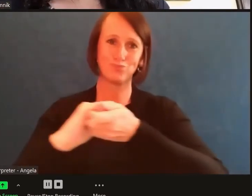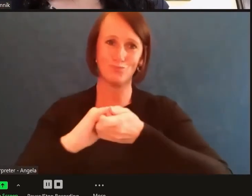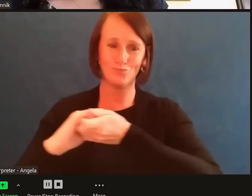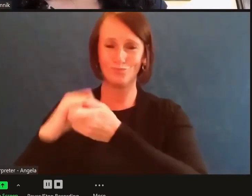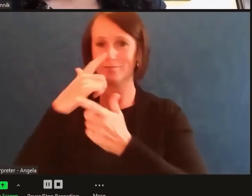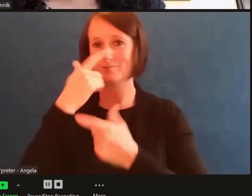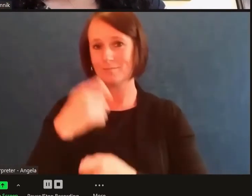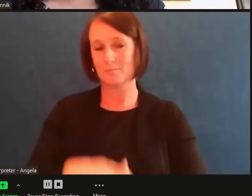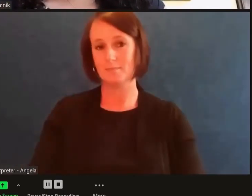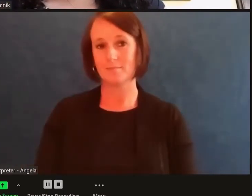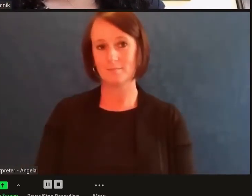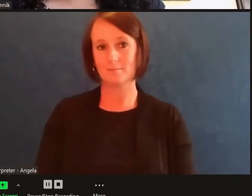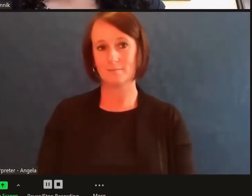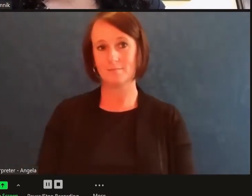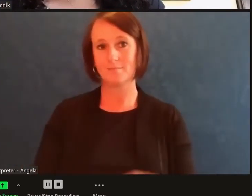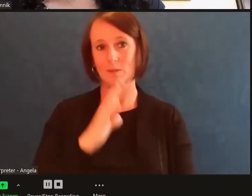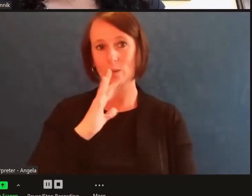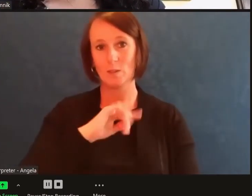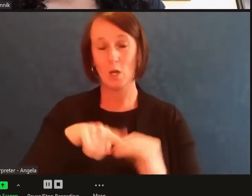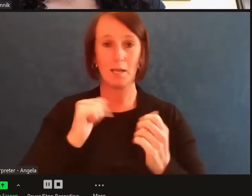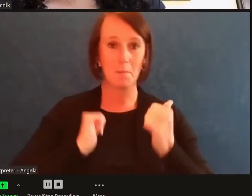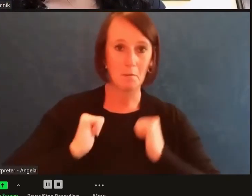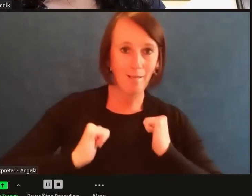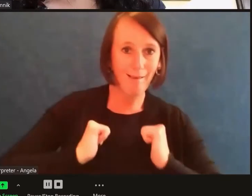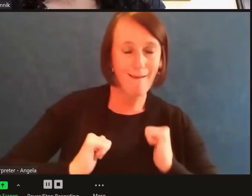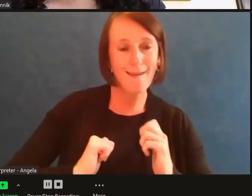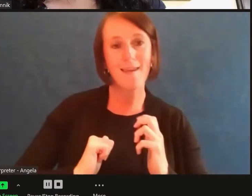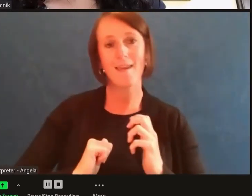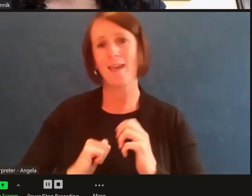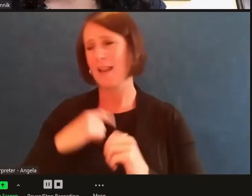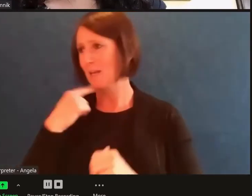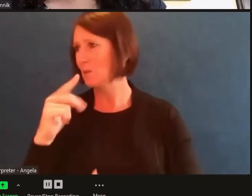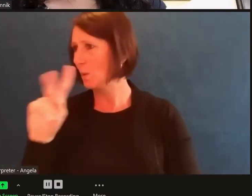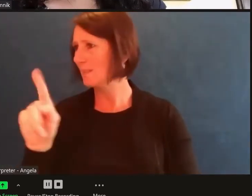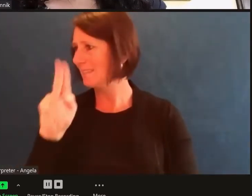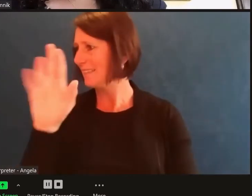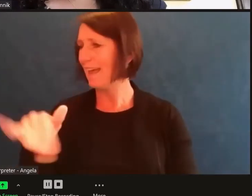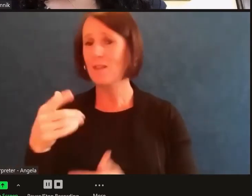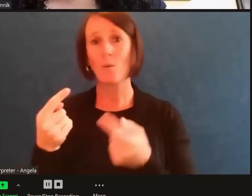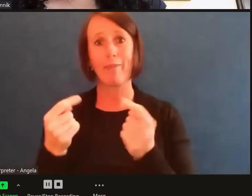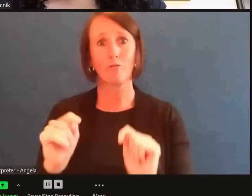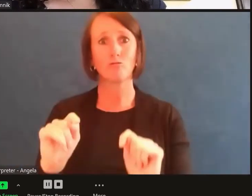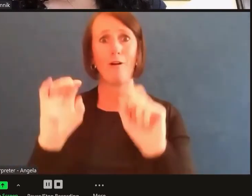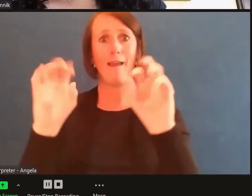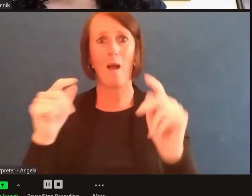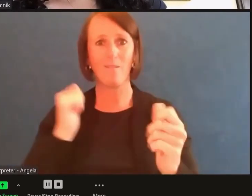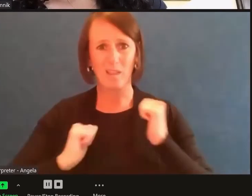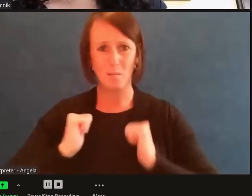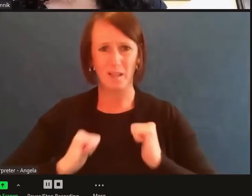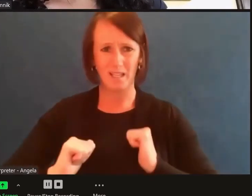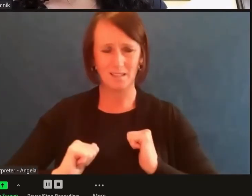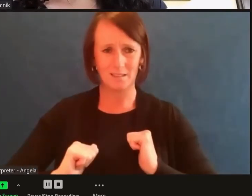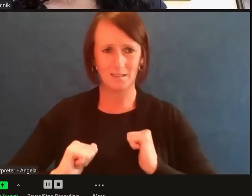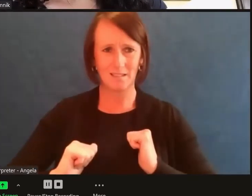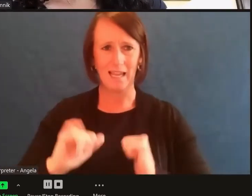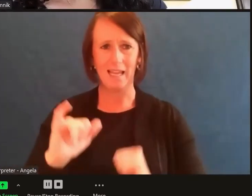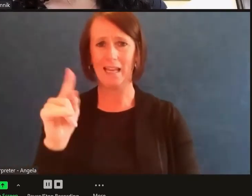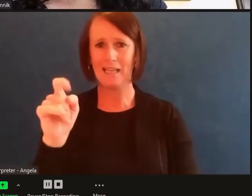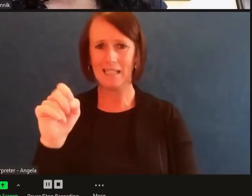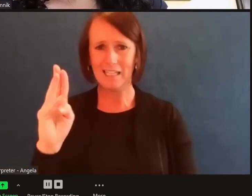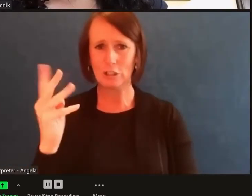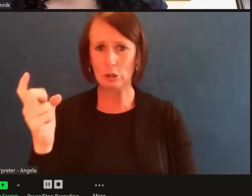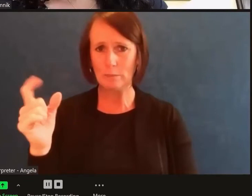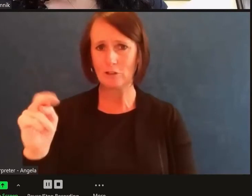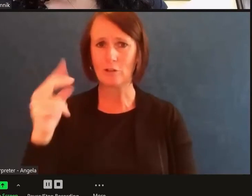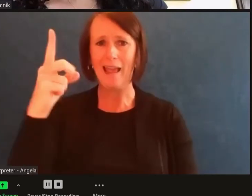interesting. We're talking about the play, and I told Kathy, well, when the tryouts for the play happen, and at intermission, at